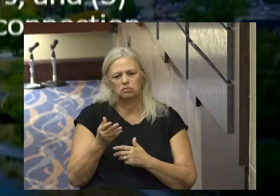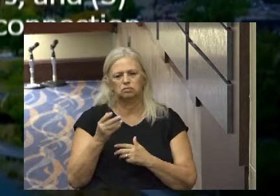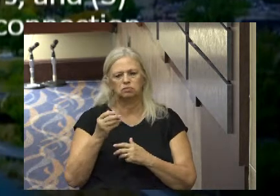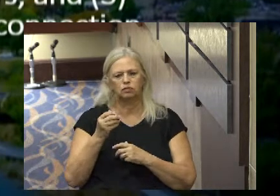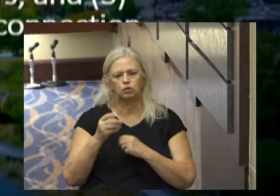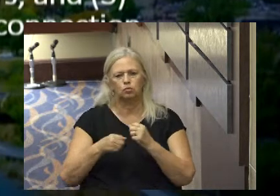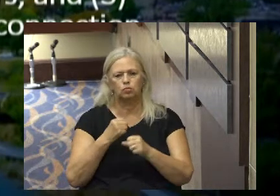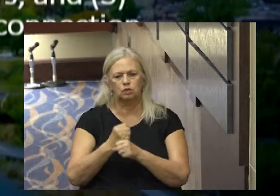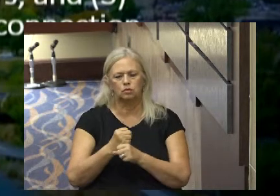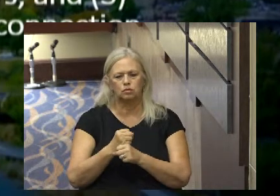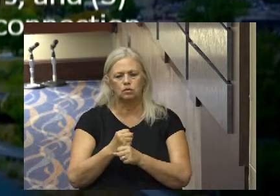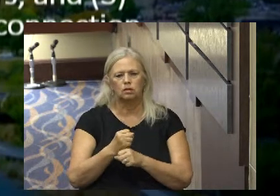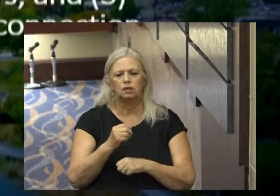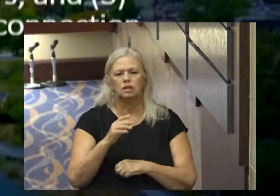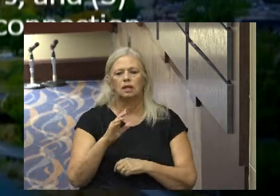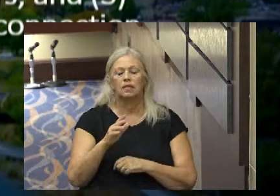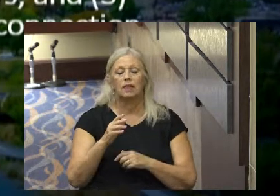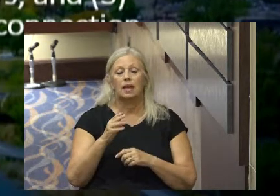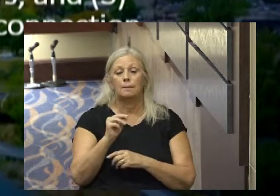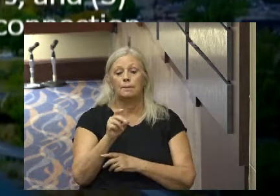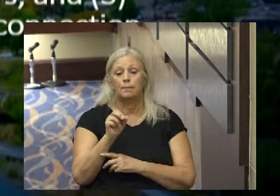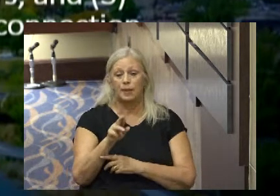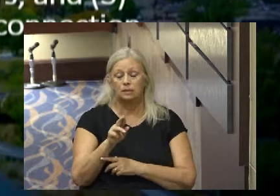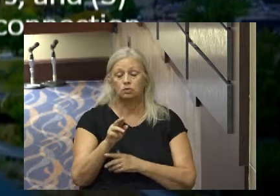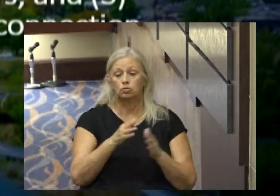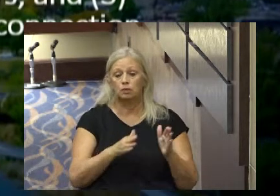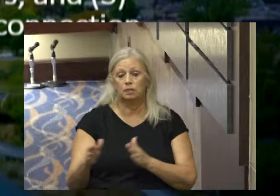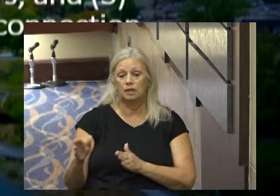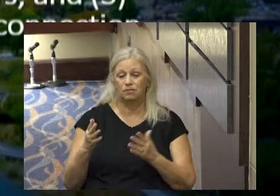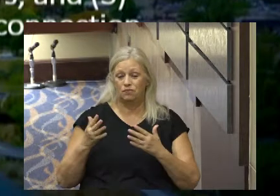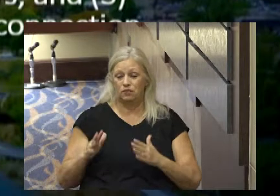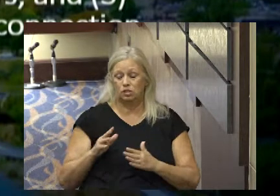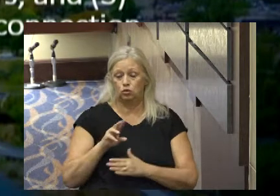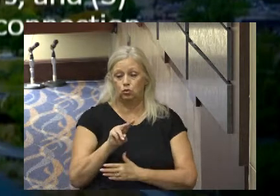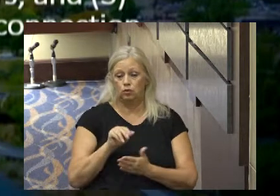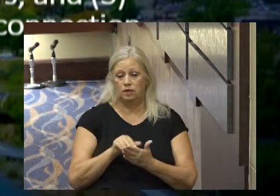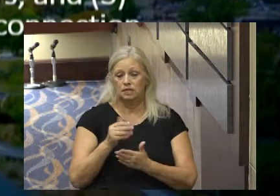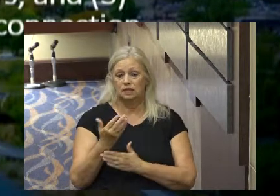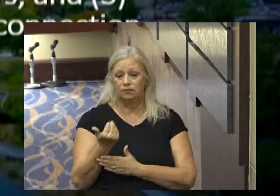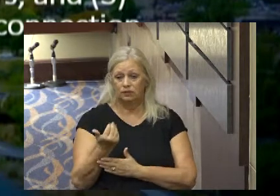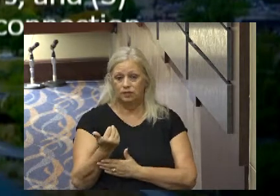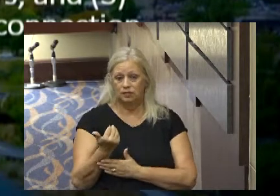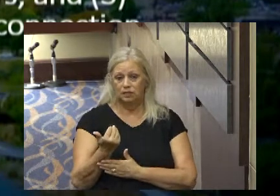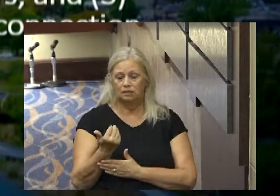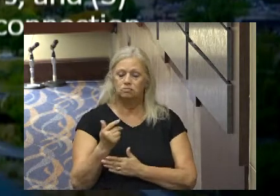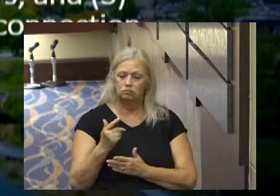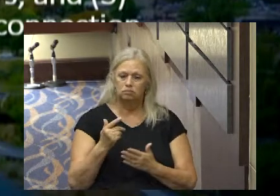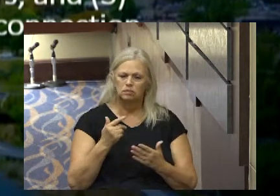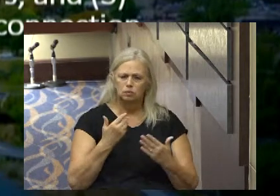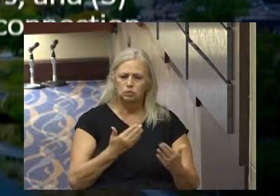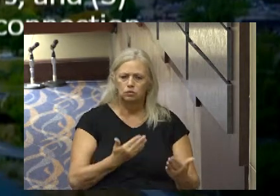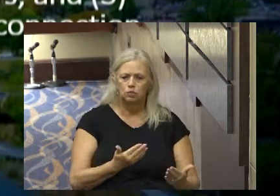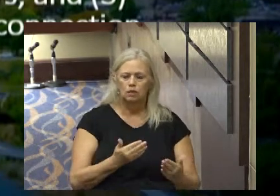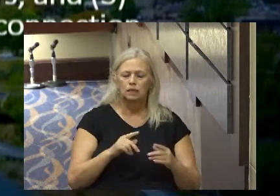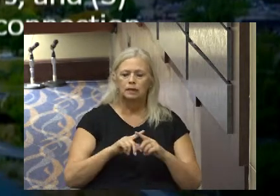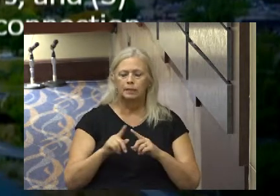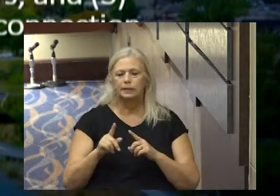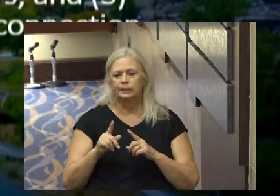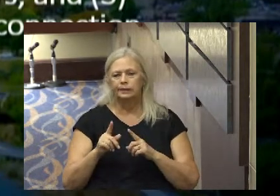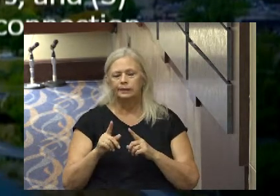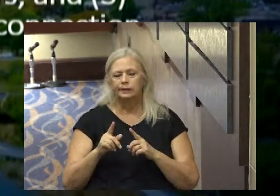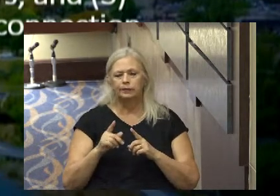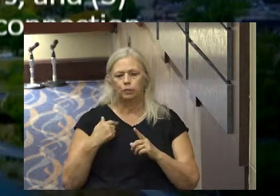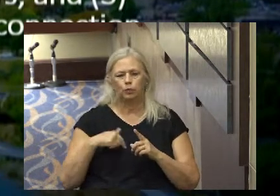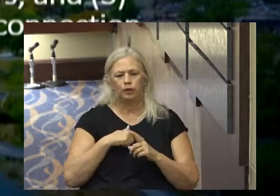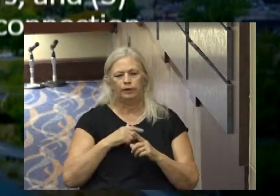The prior master plan was completed in 2015 and has served us well, but as you might imagine, with the growth